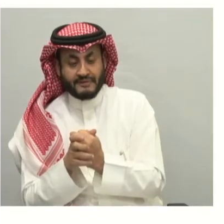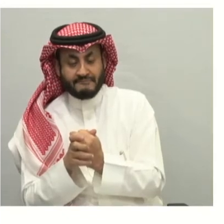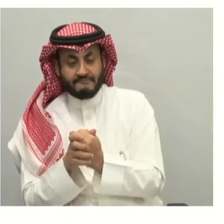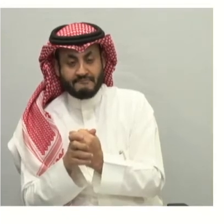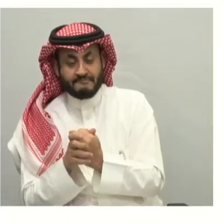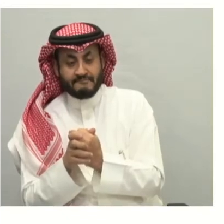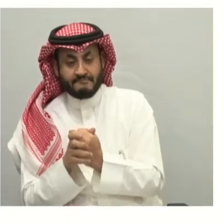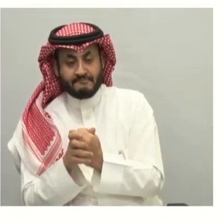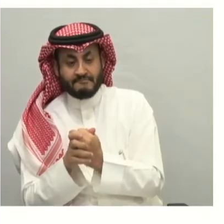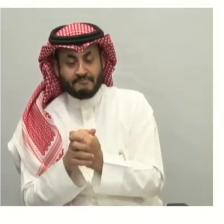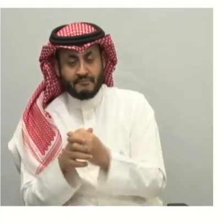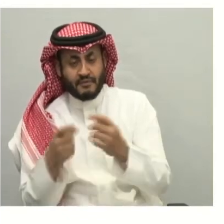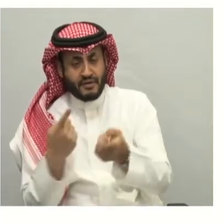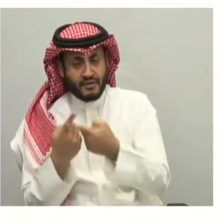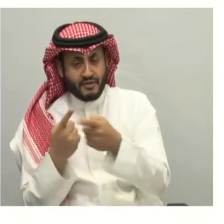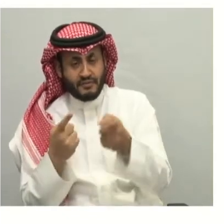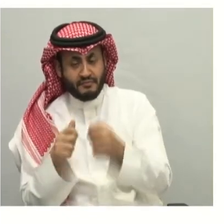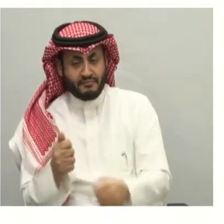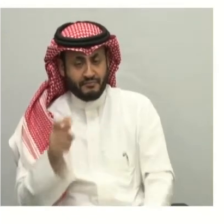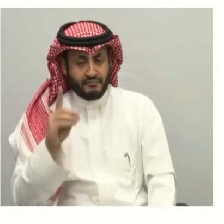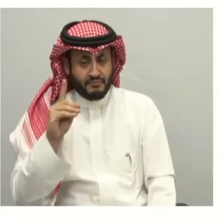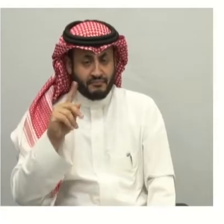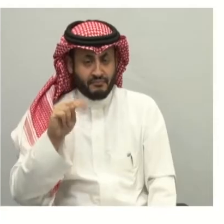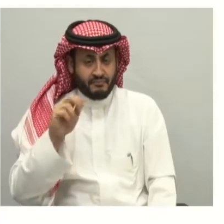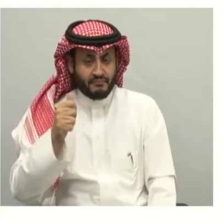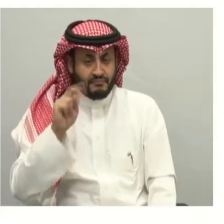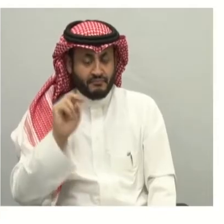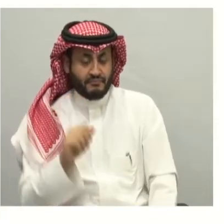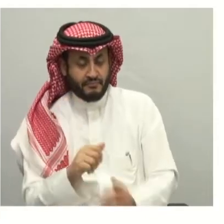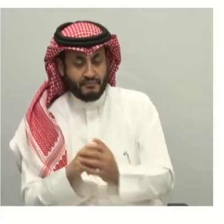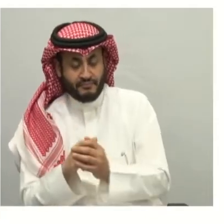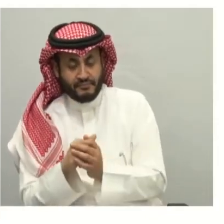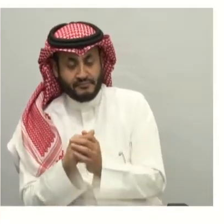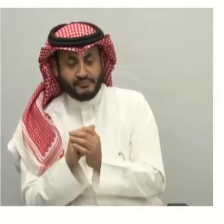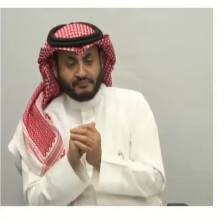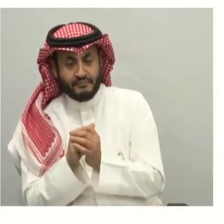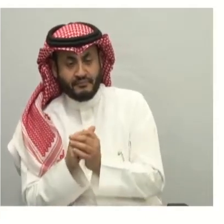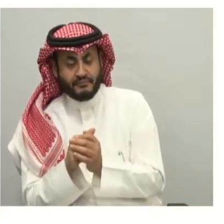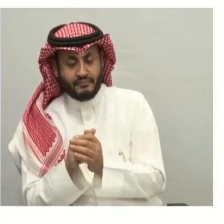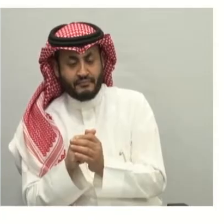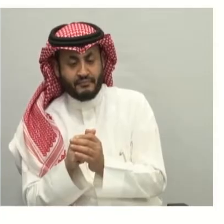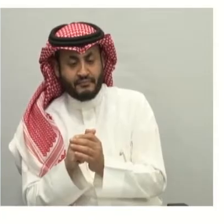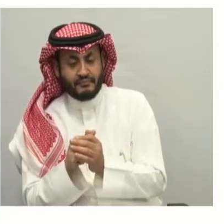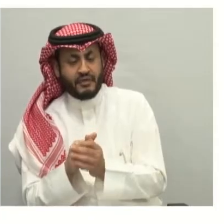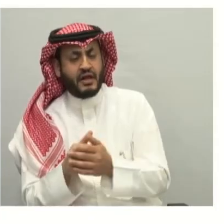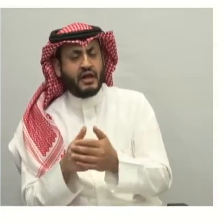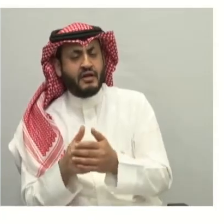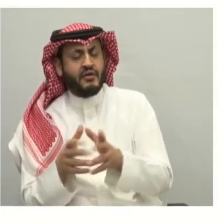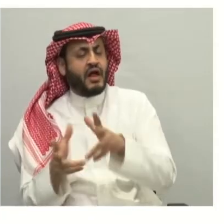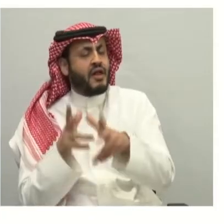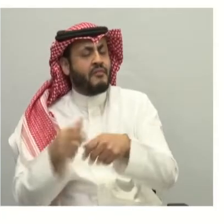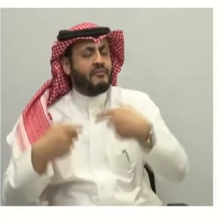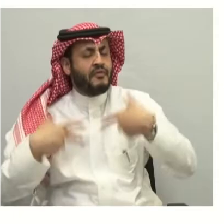start with Adnan. So what is or why Adnan, or what are Adnan going to